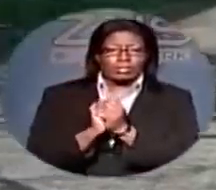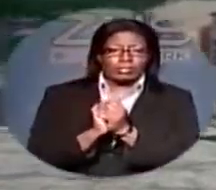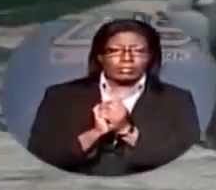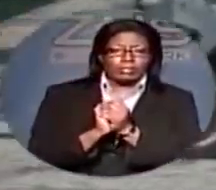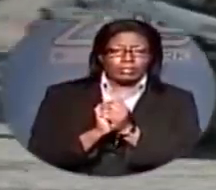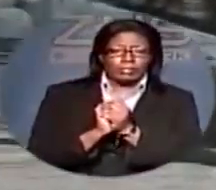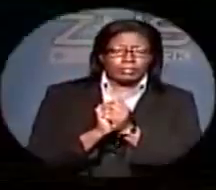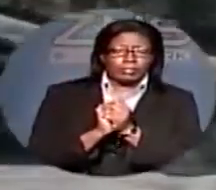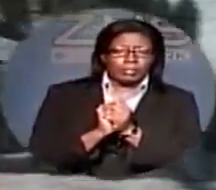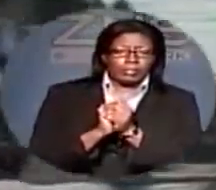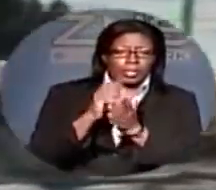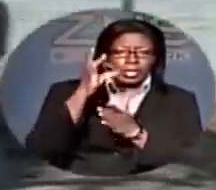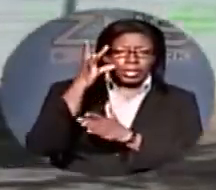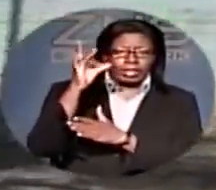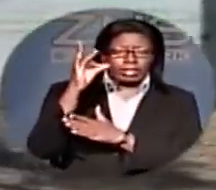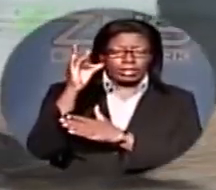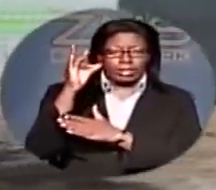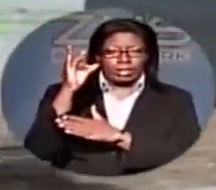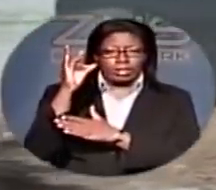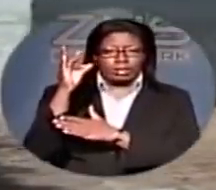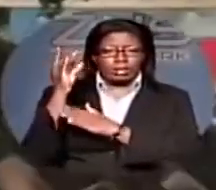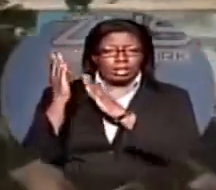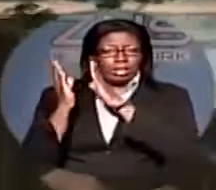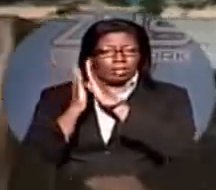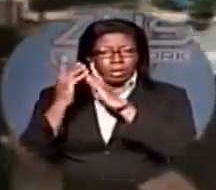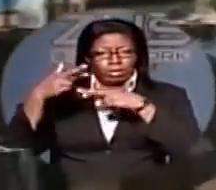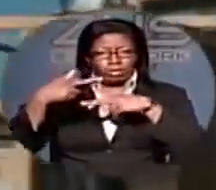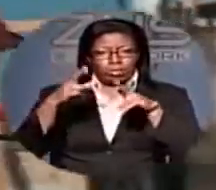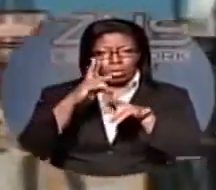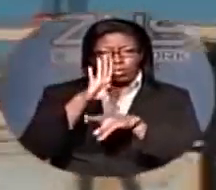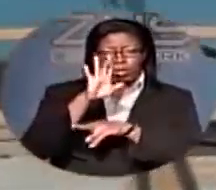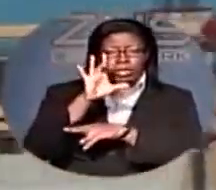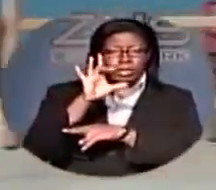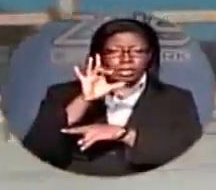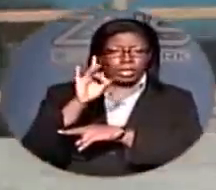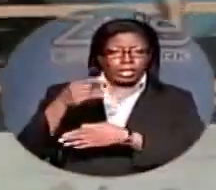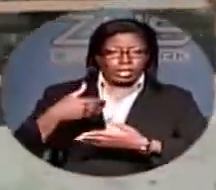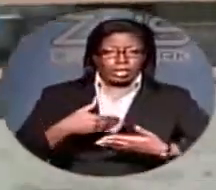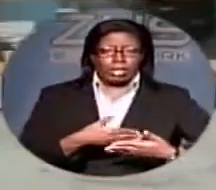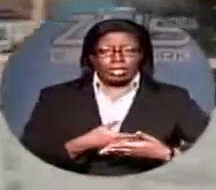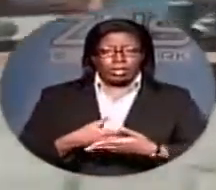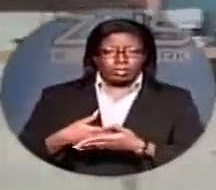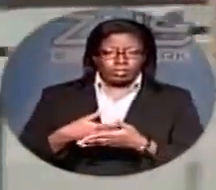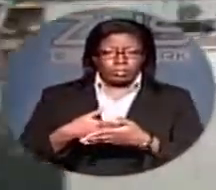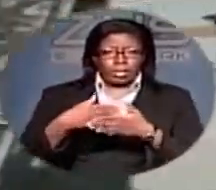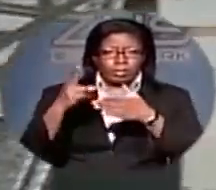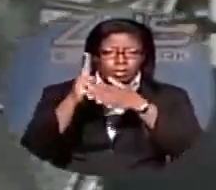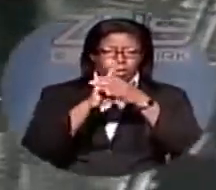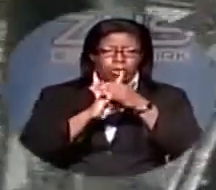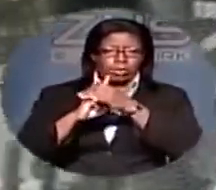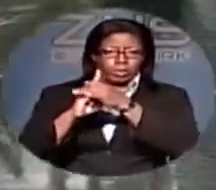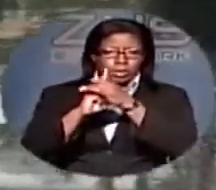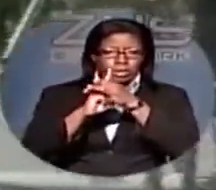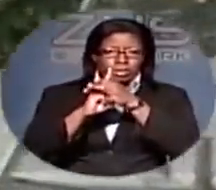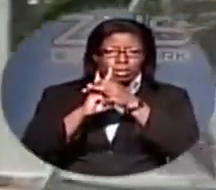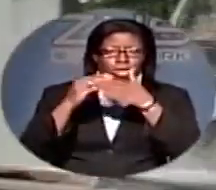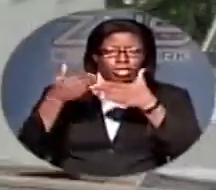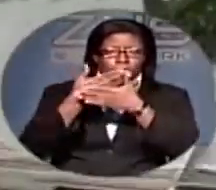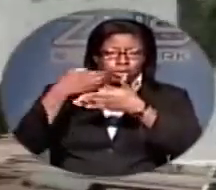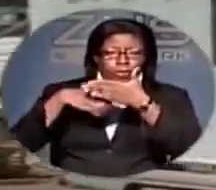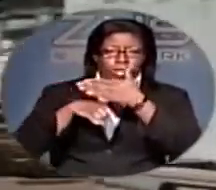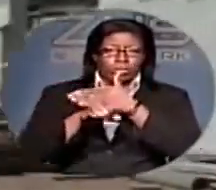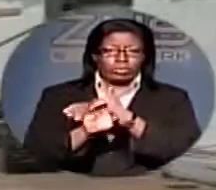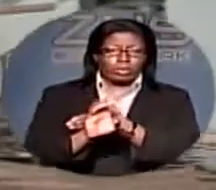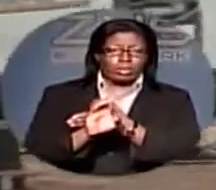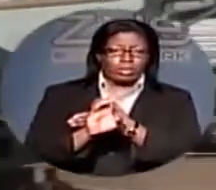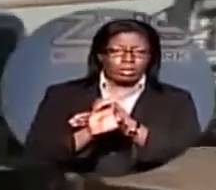18 recovery beds, 20 intensive care unit rooms, 48 neonatal intensive care beds, a new main entry, and new laboratory